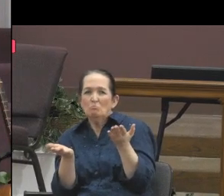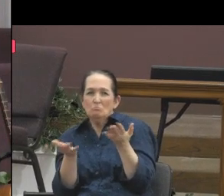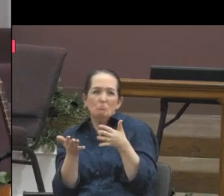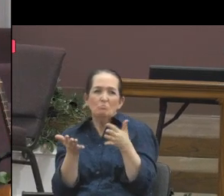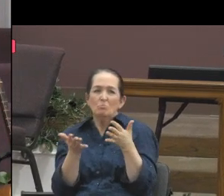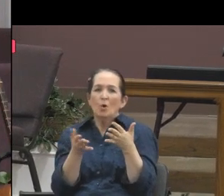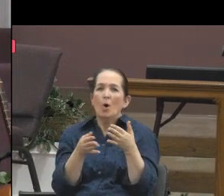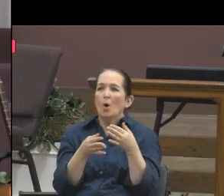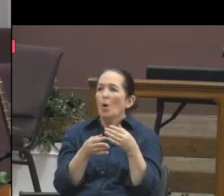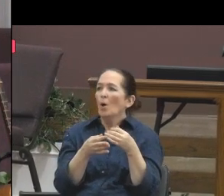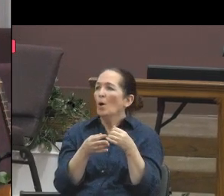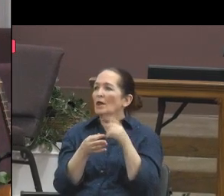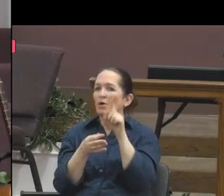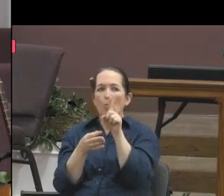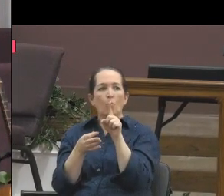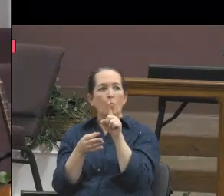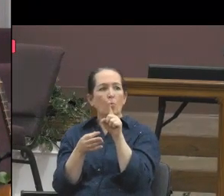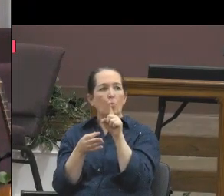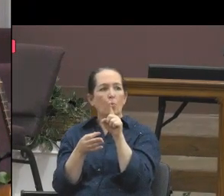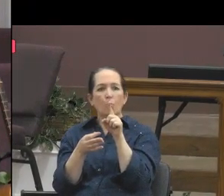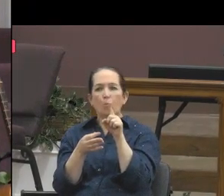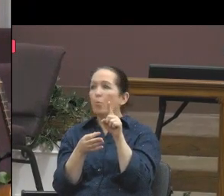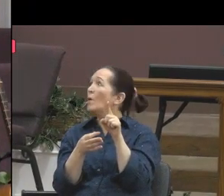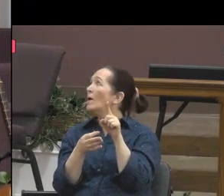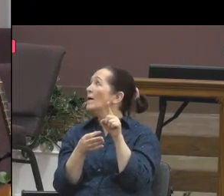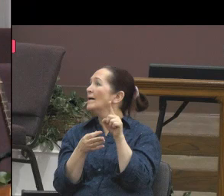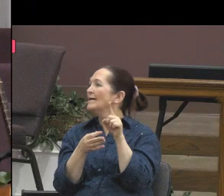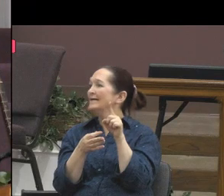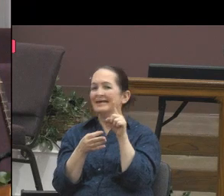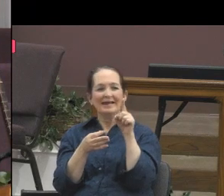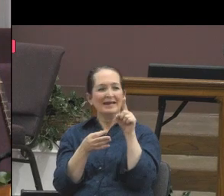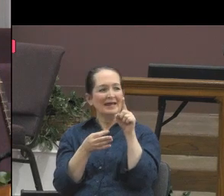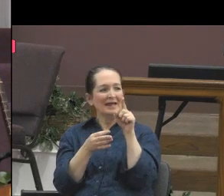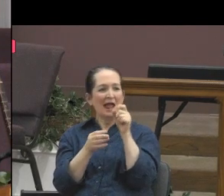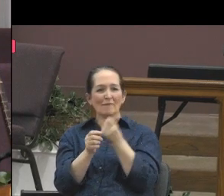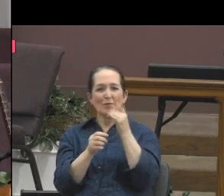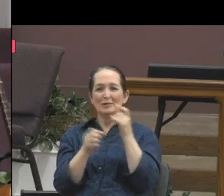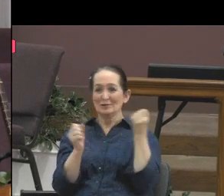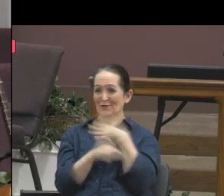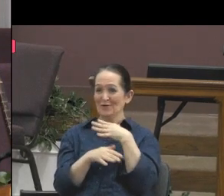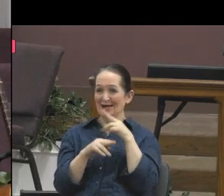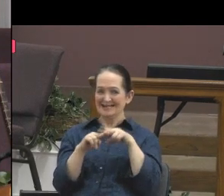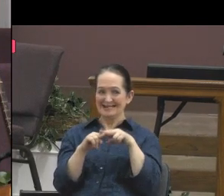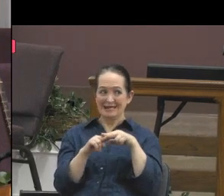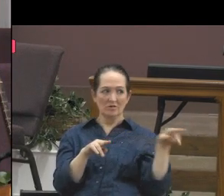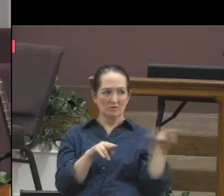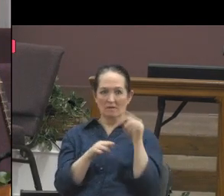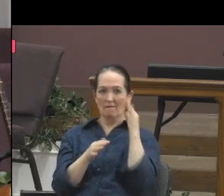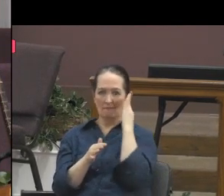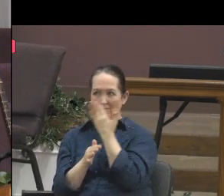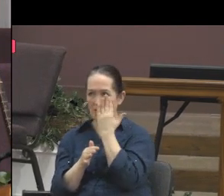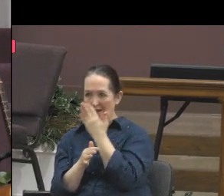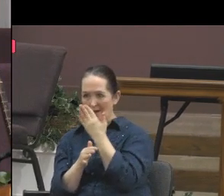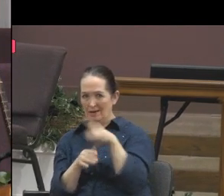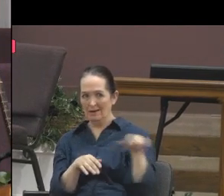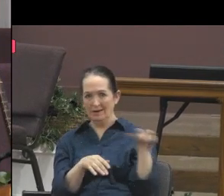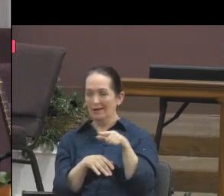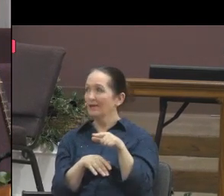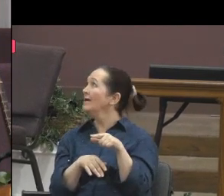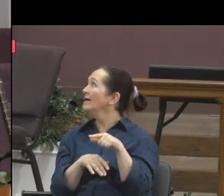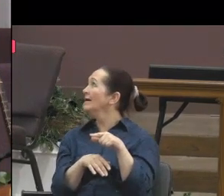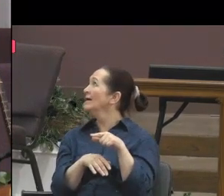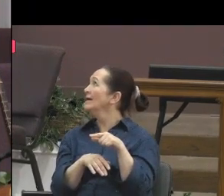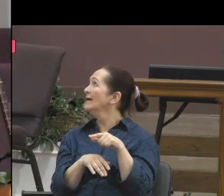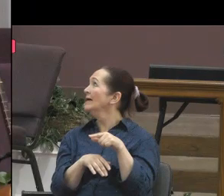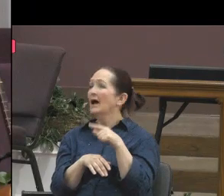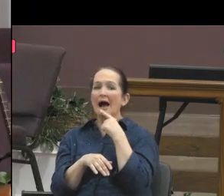there's actually only one pew. Everybody's afraid to sit in it. You know, the front. Let me just say,